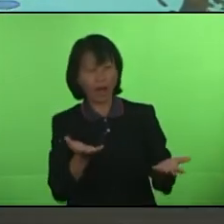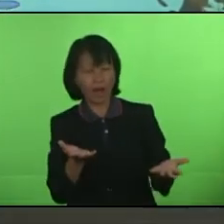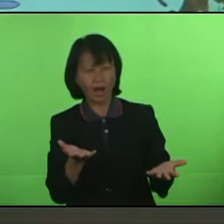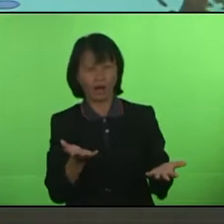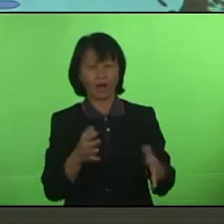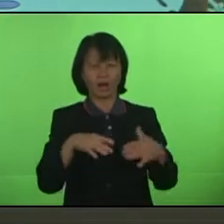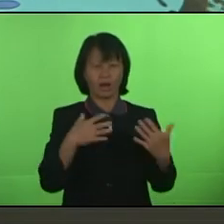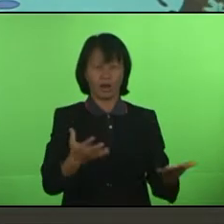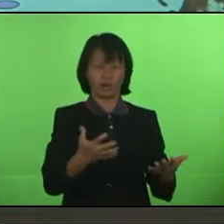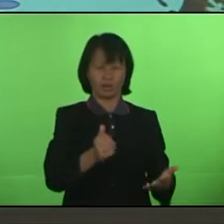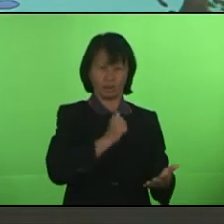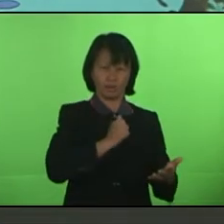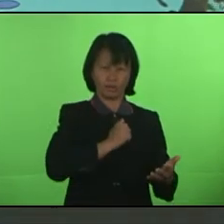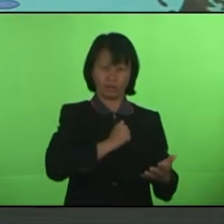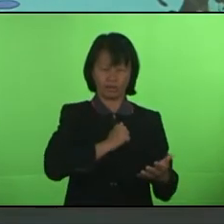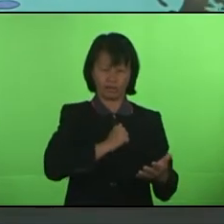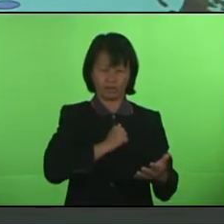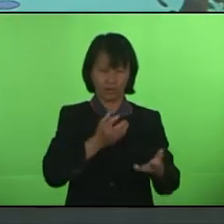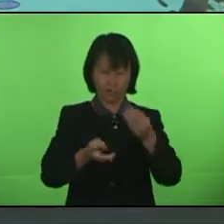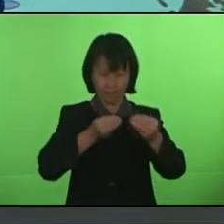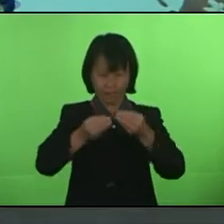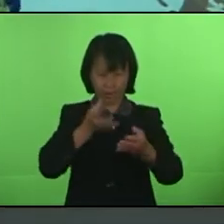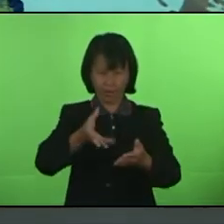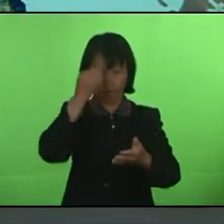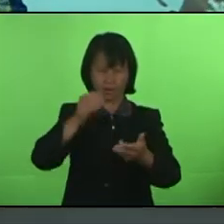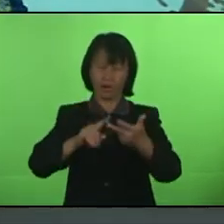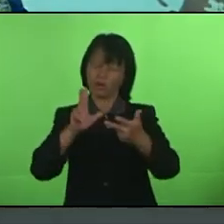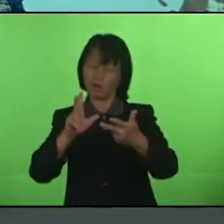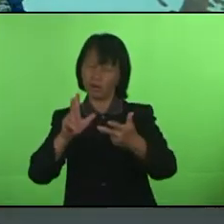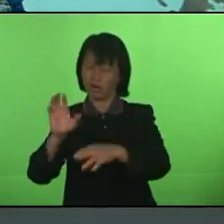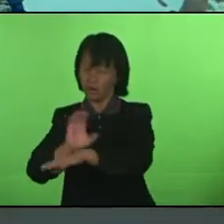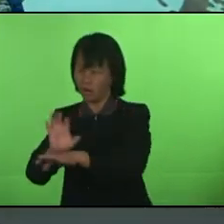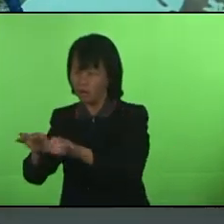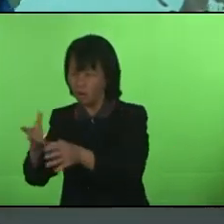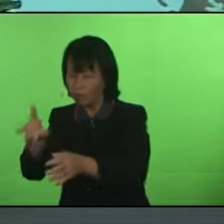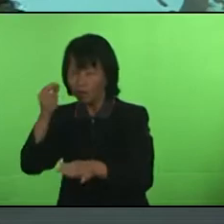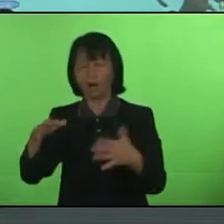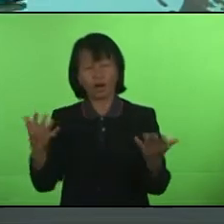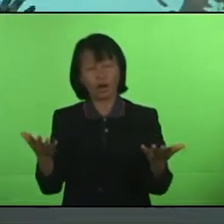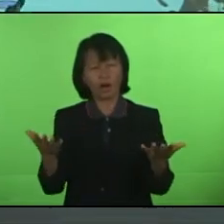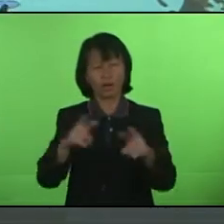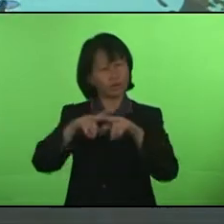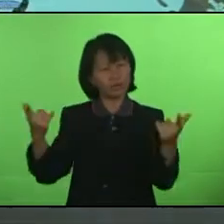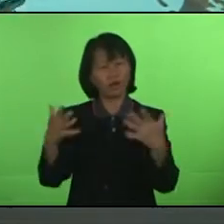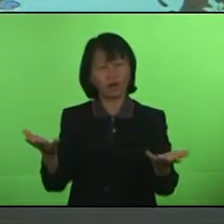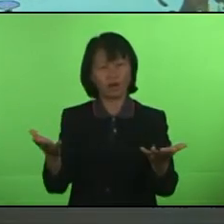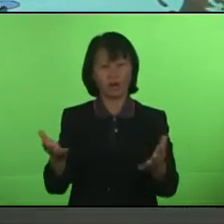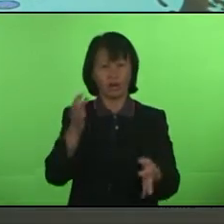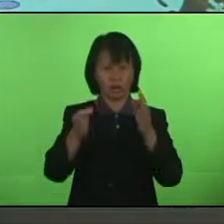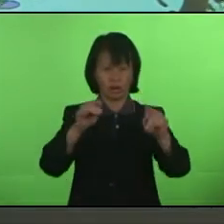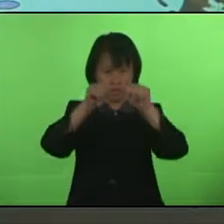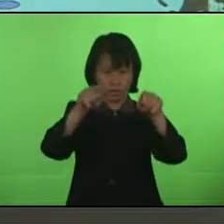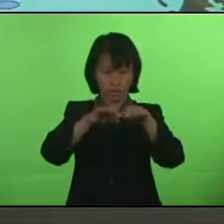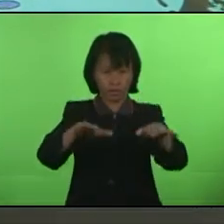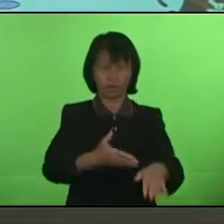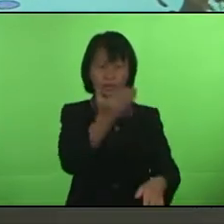between self-managed learning and online learning? But you are very much on your own. Okay, but you are interacting with